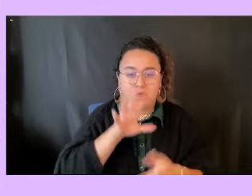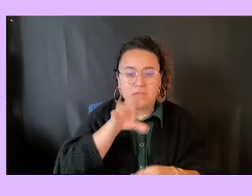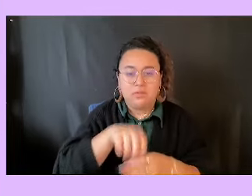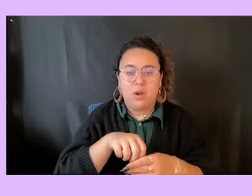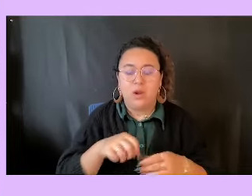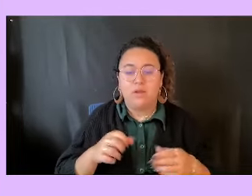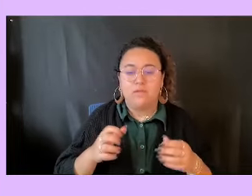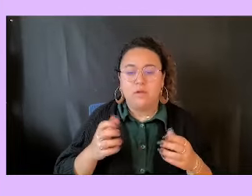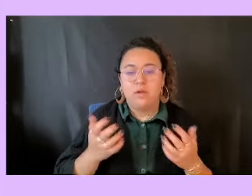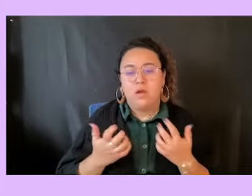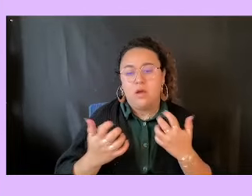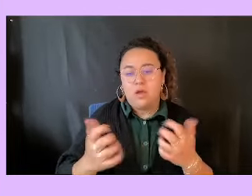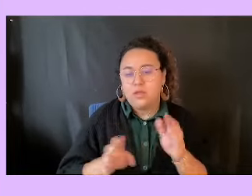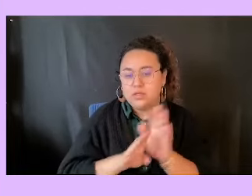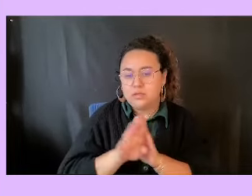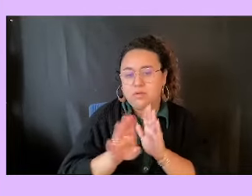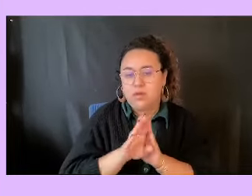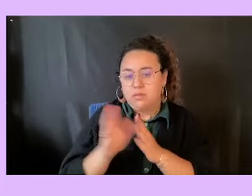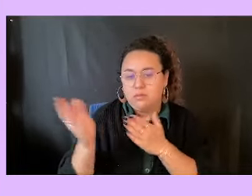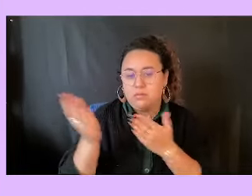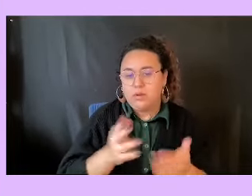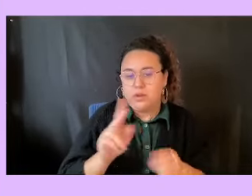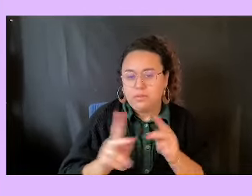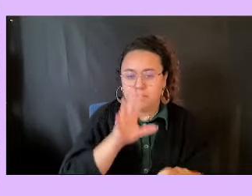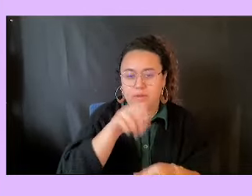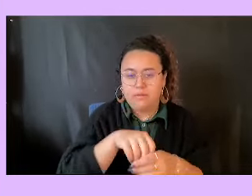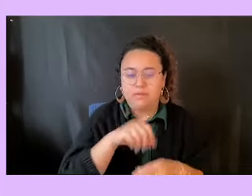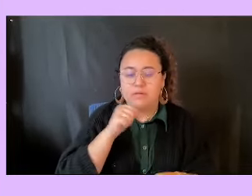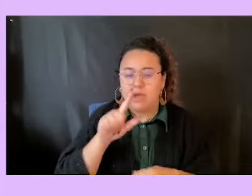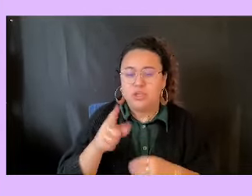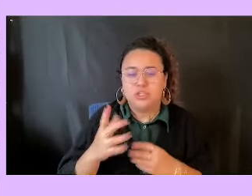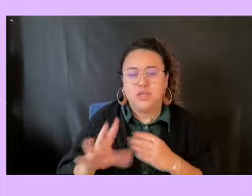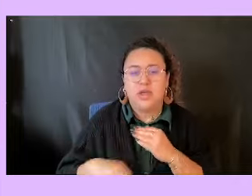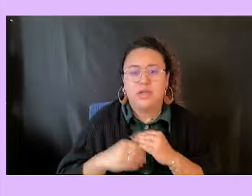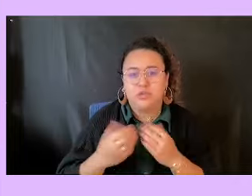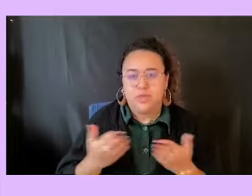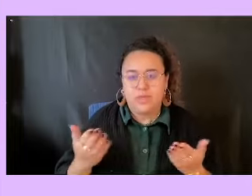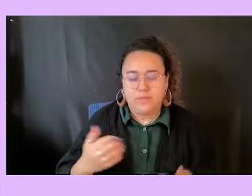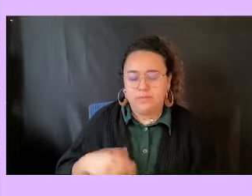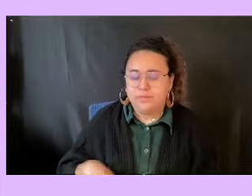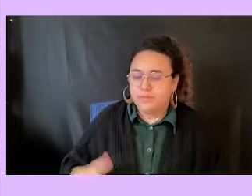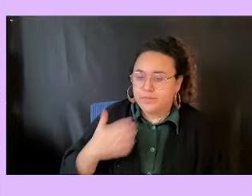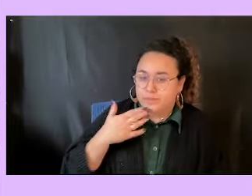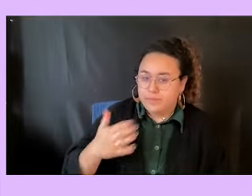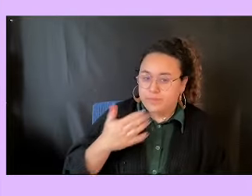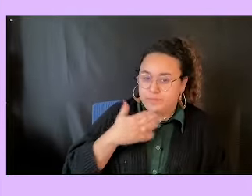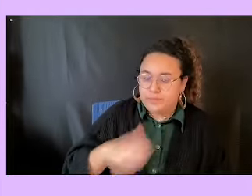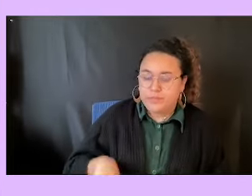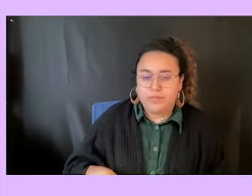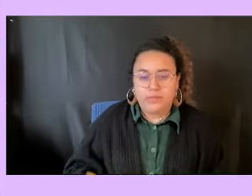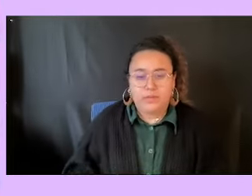and bringing people in, and isn't this kind of extra thing. Thank you.